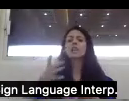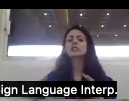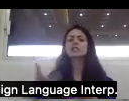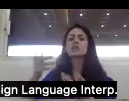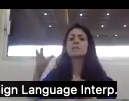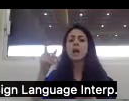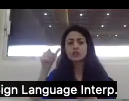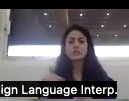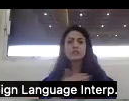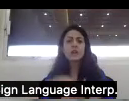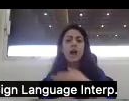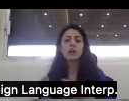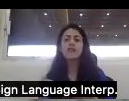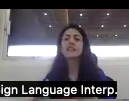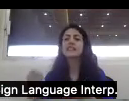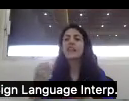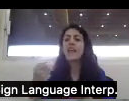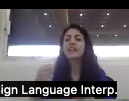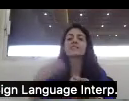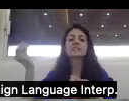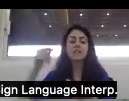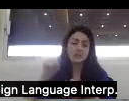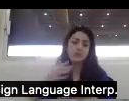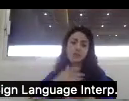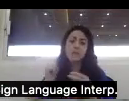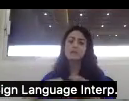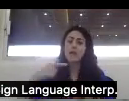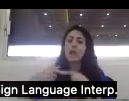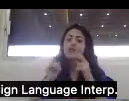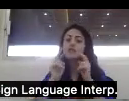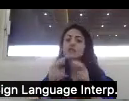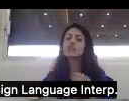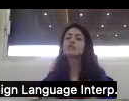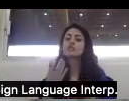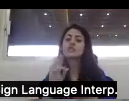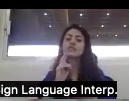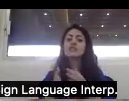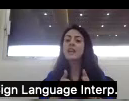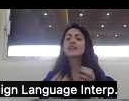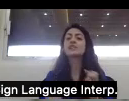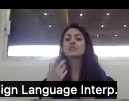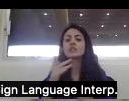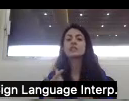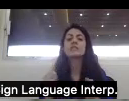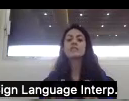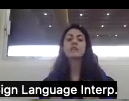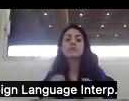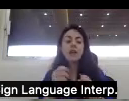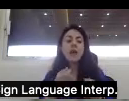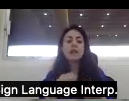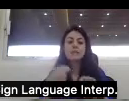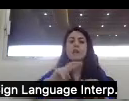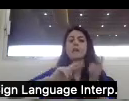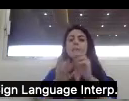that persons living with disabilities face in exercising their full social and economic rights. And